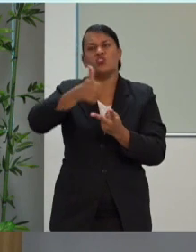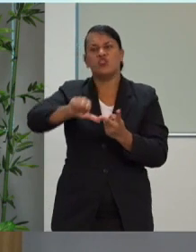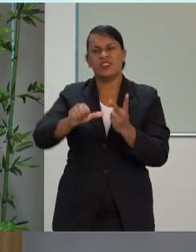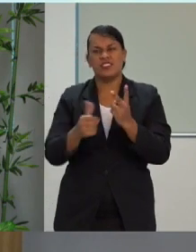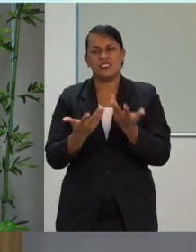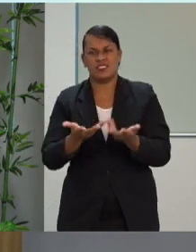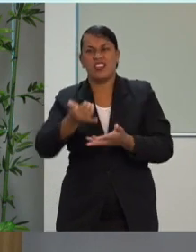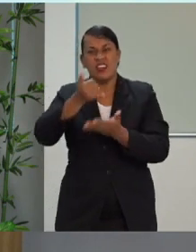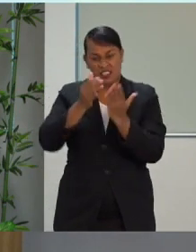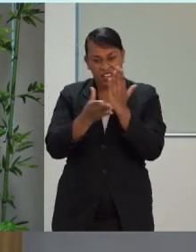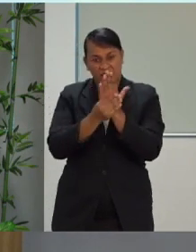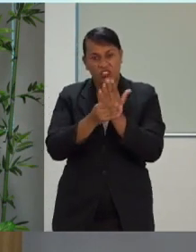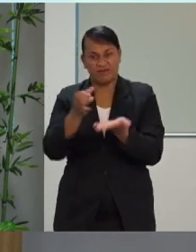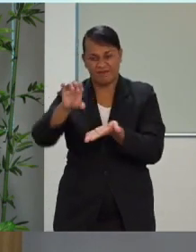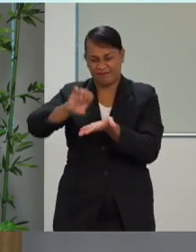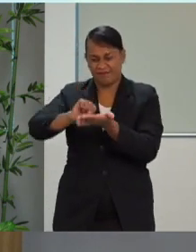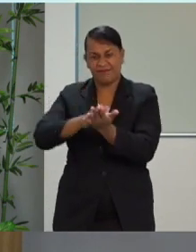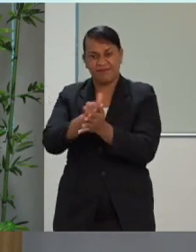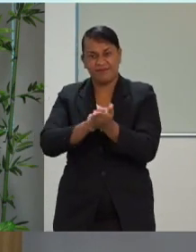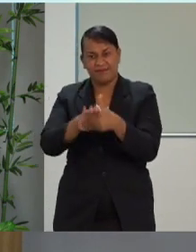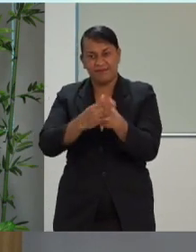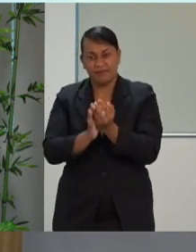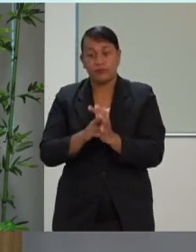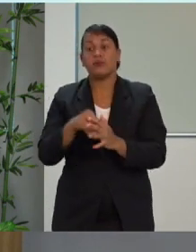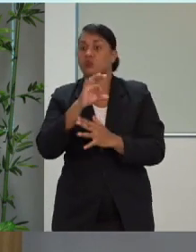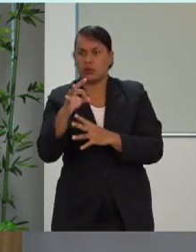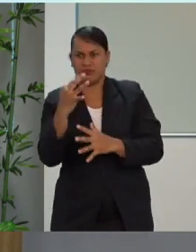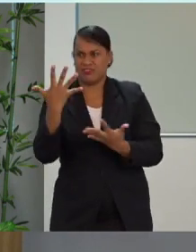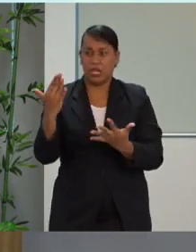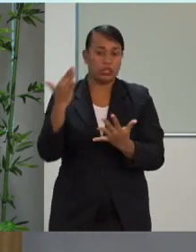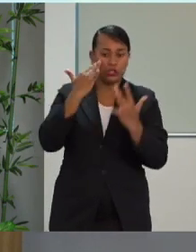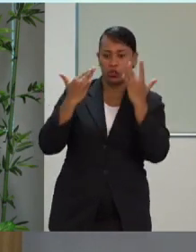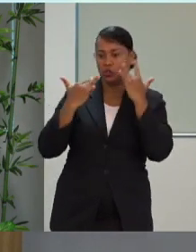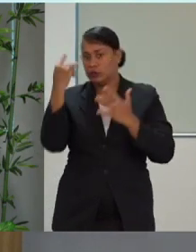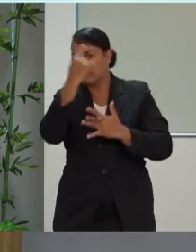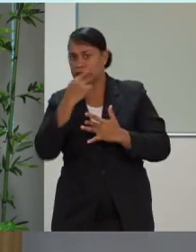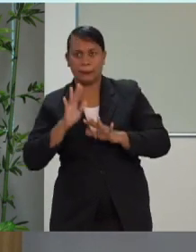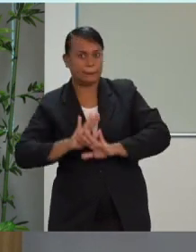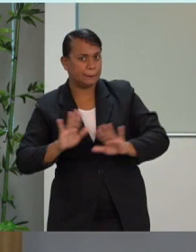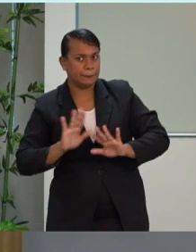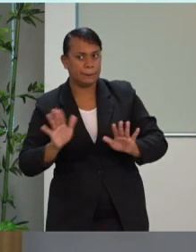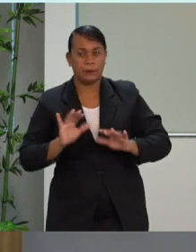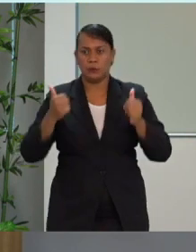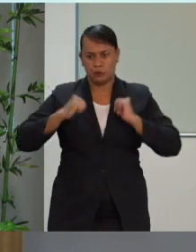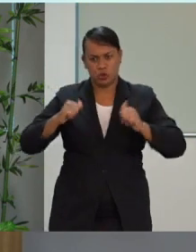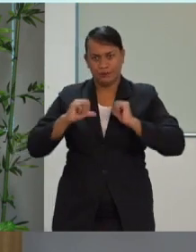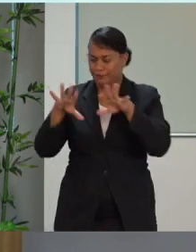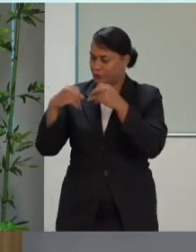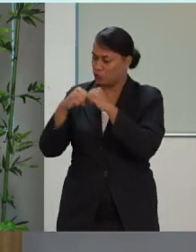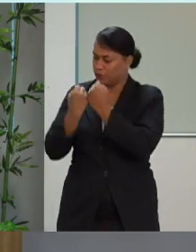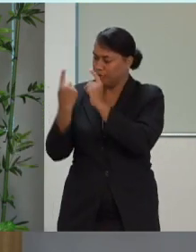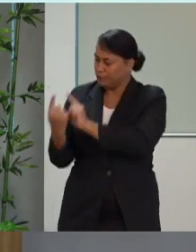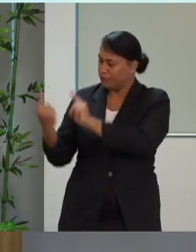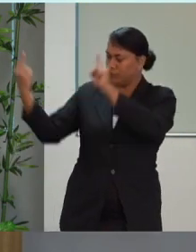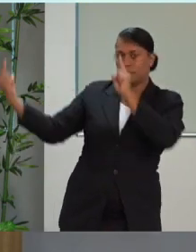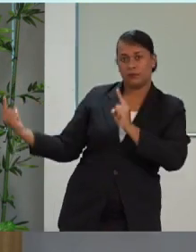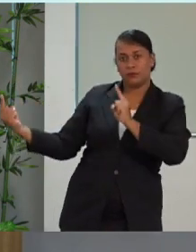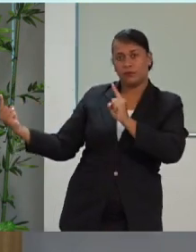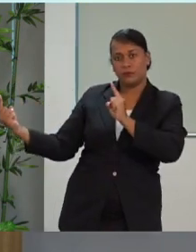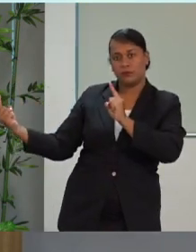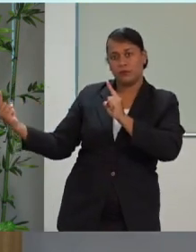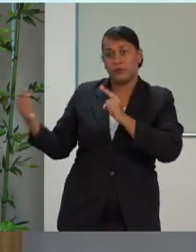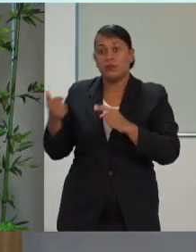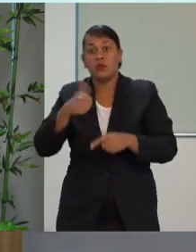hand hygiene. Don't touch your face. Practice social distancing. Coughing and